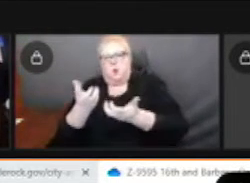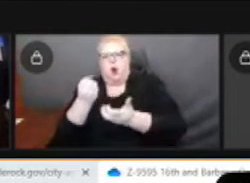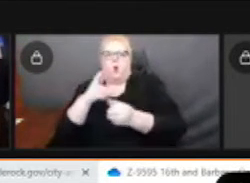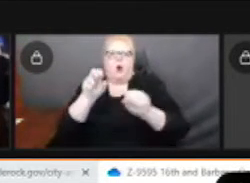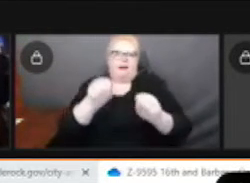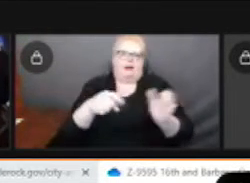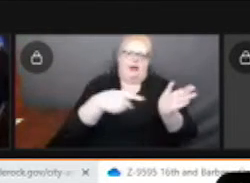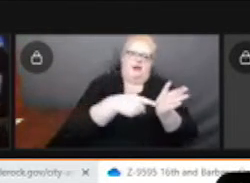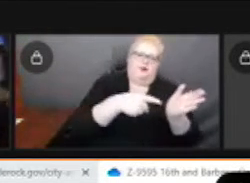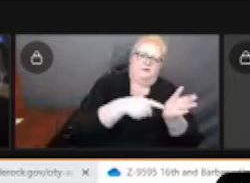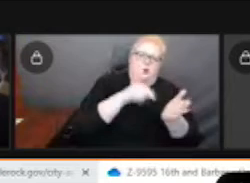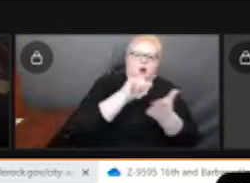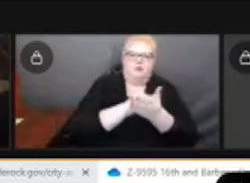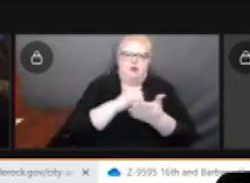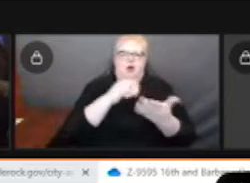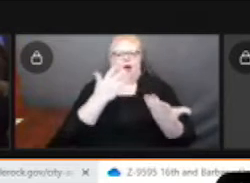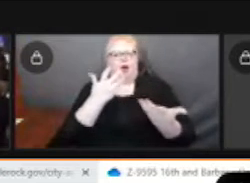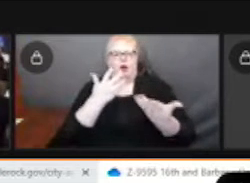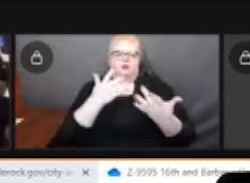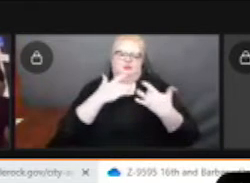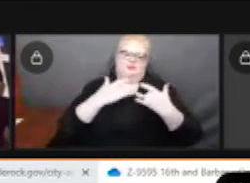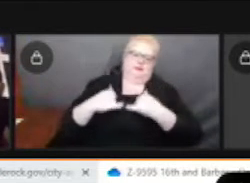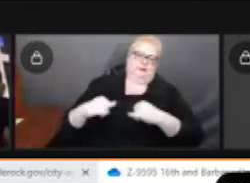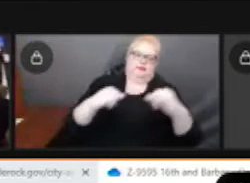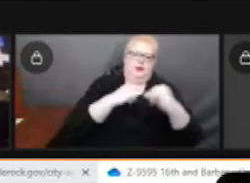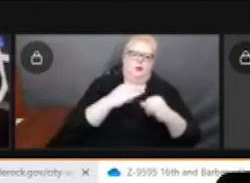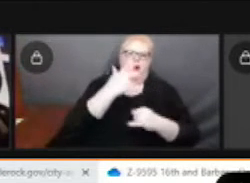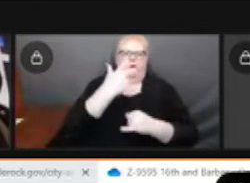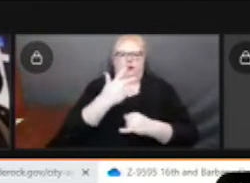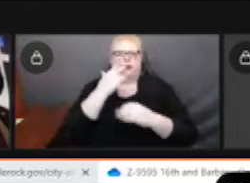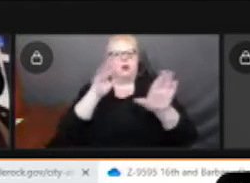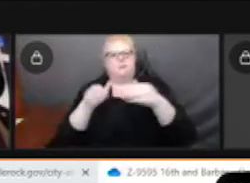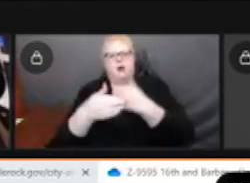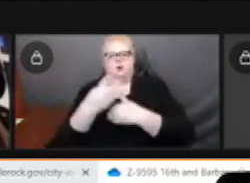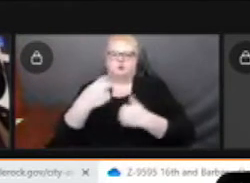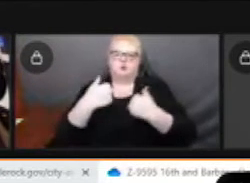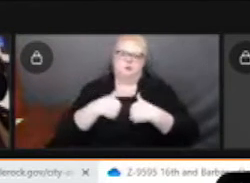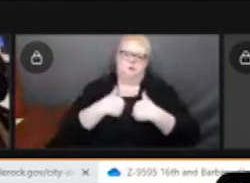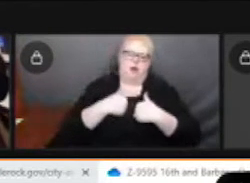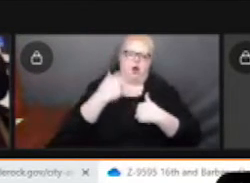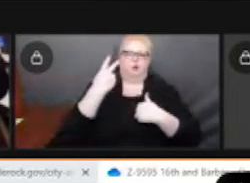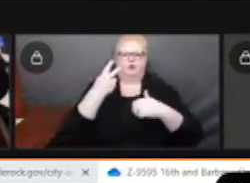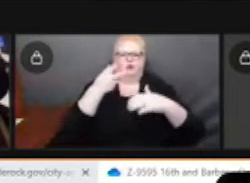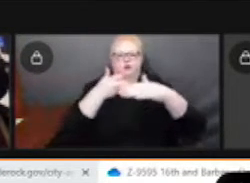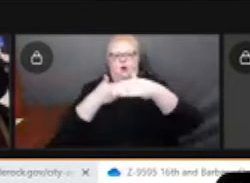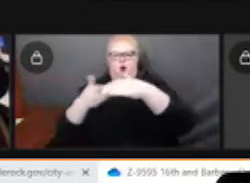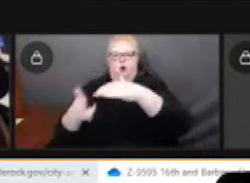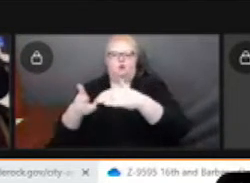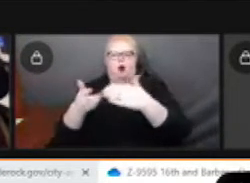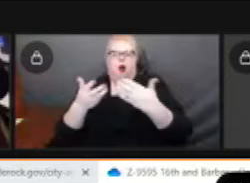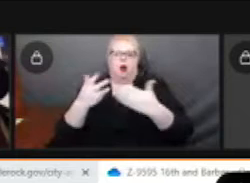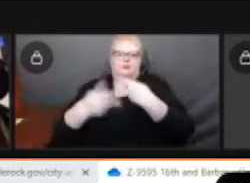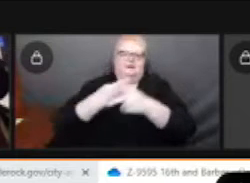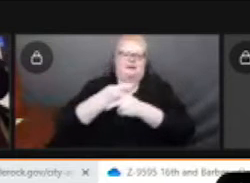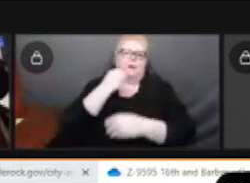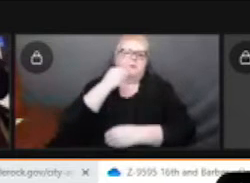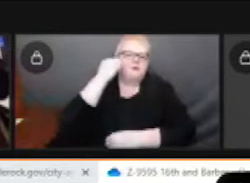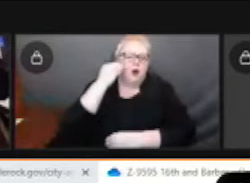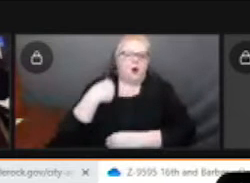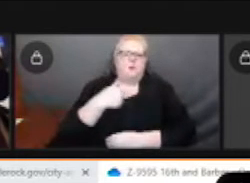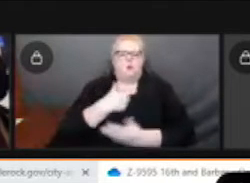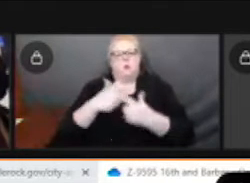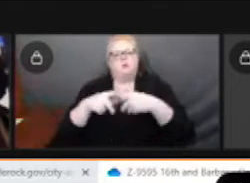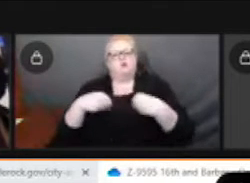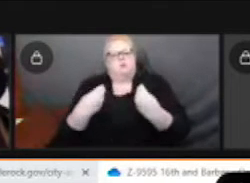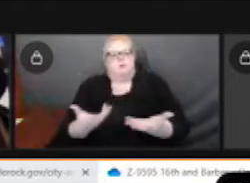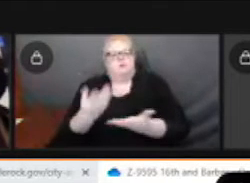typical 3-bedroom, 2-bath, 2-car garage style home. So we're just trying to offer something that is more